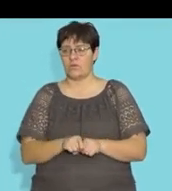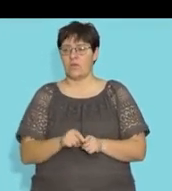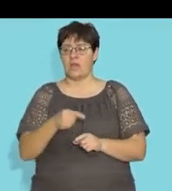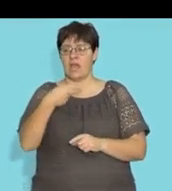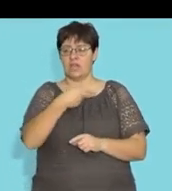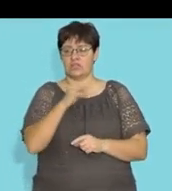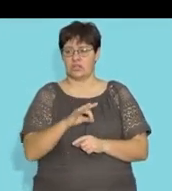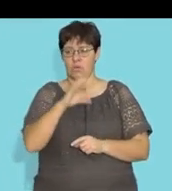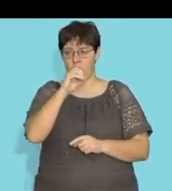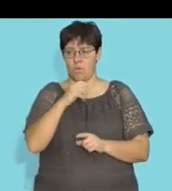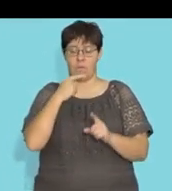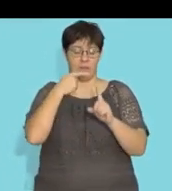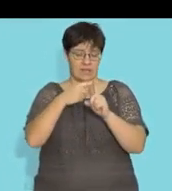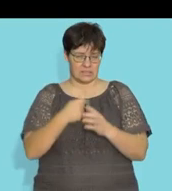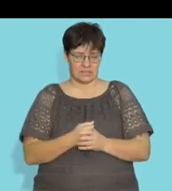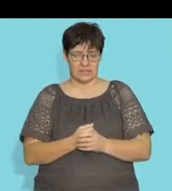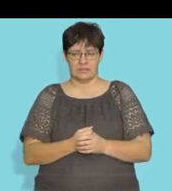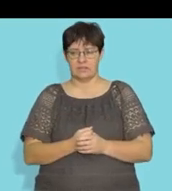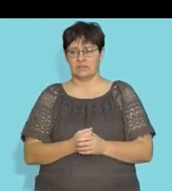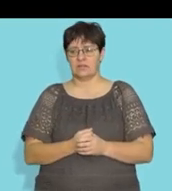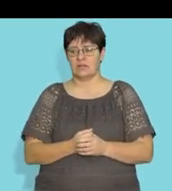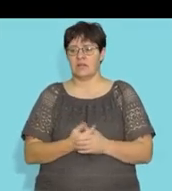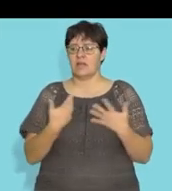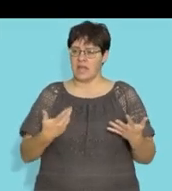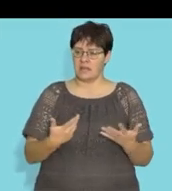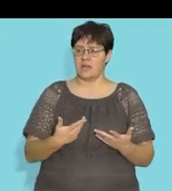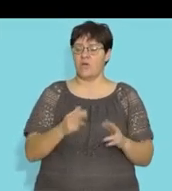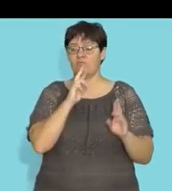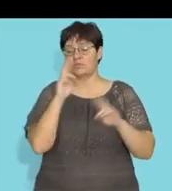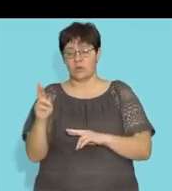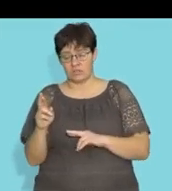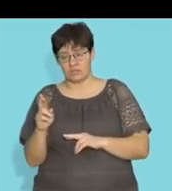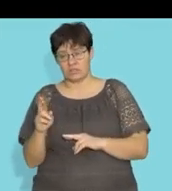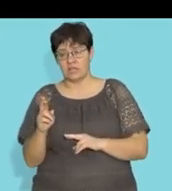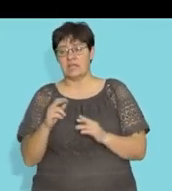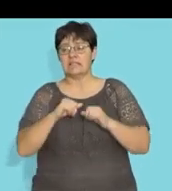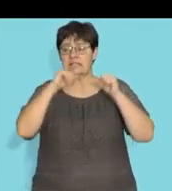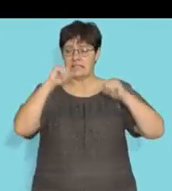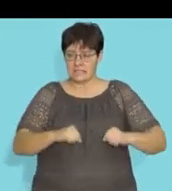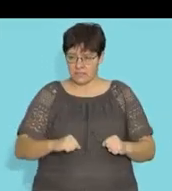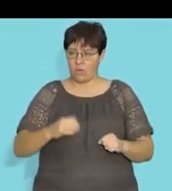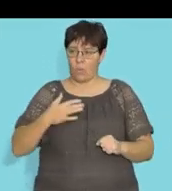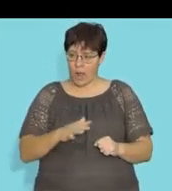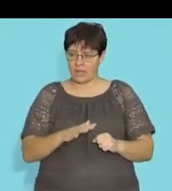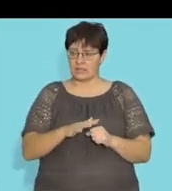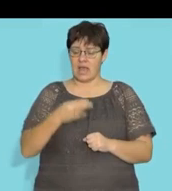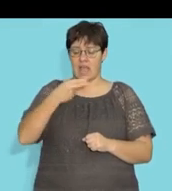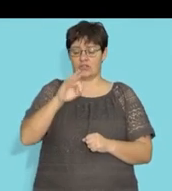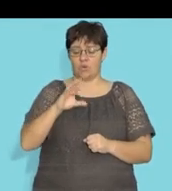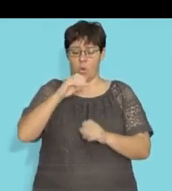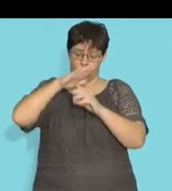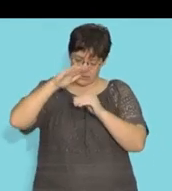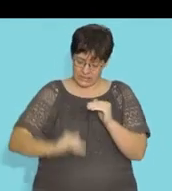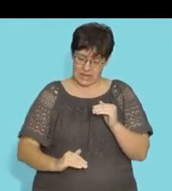hydronium ion concentration instead of protons. And the response here is that the system will try to decrease the